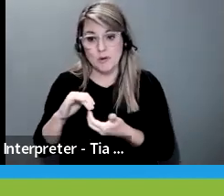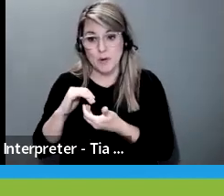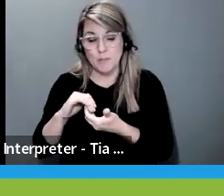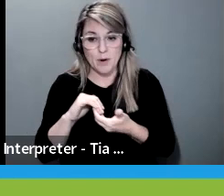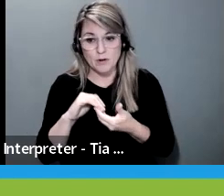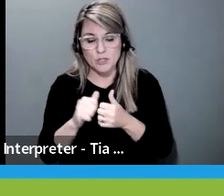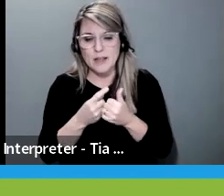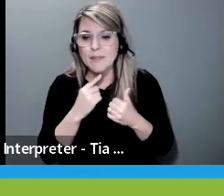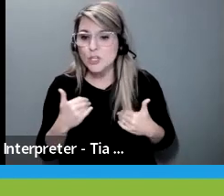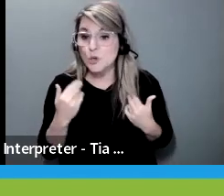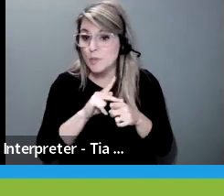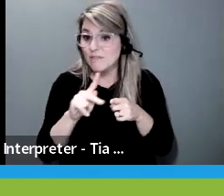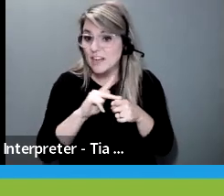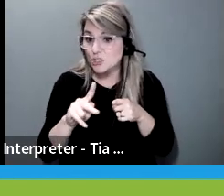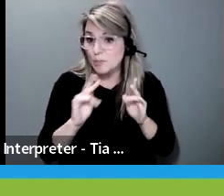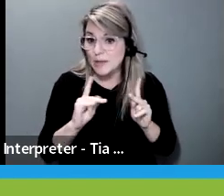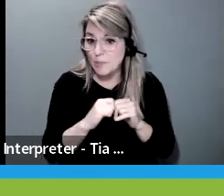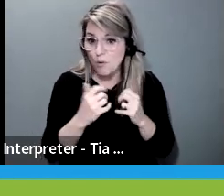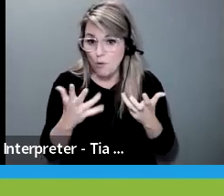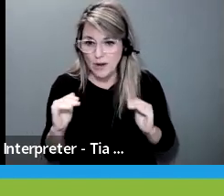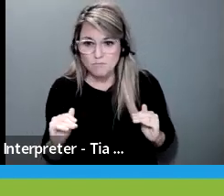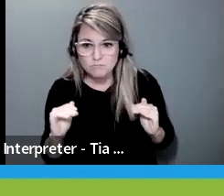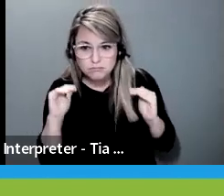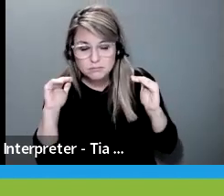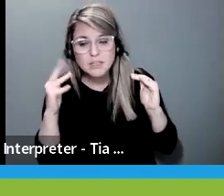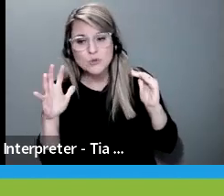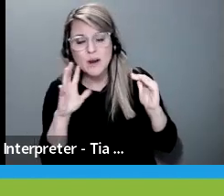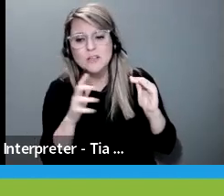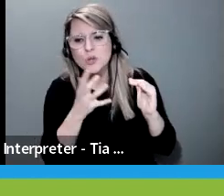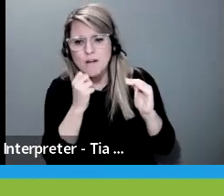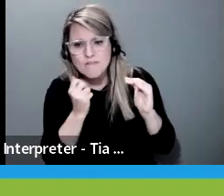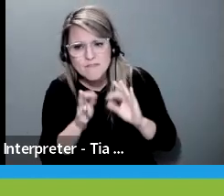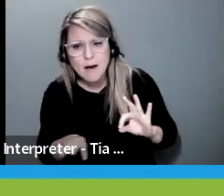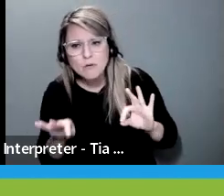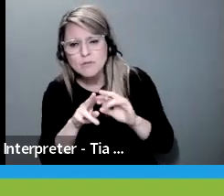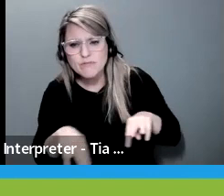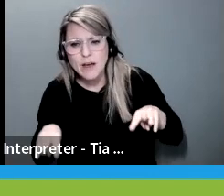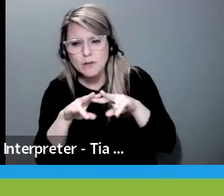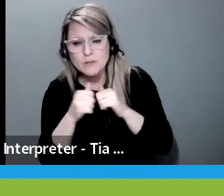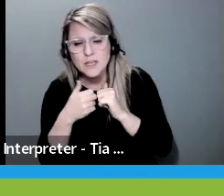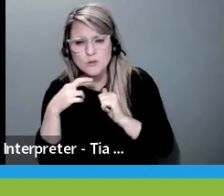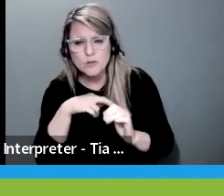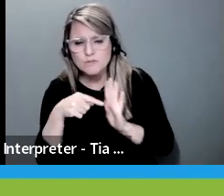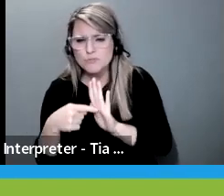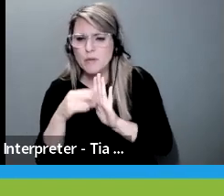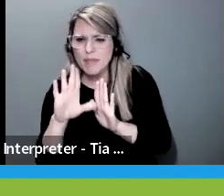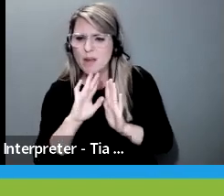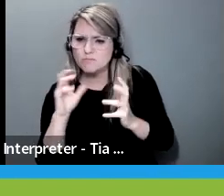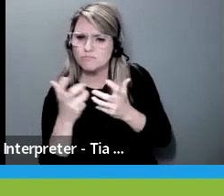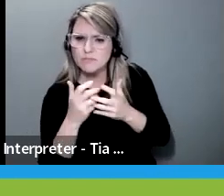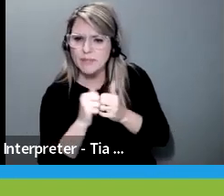lived expertise to make sure that Youth Thrives has their values and reflects their perspectives.